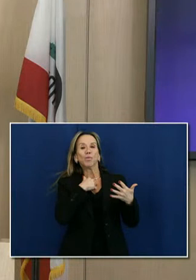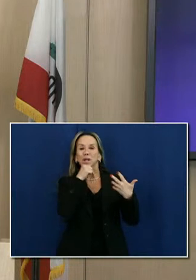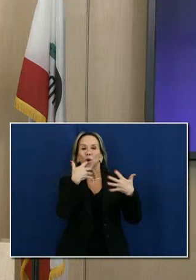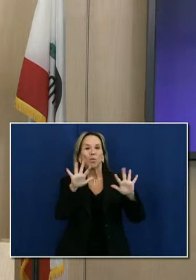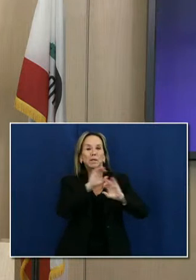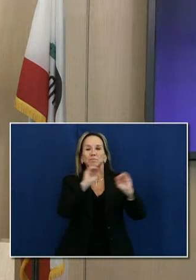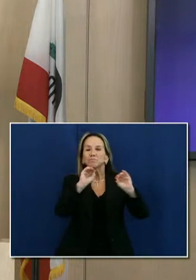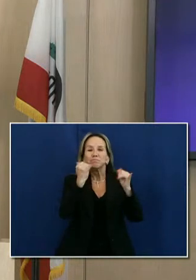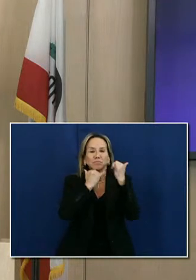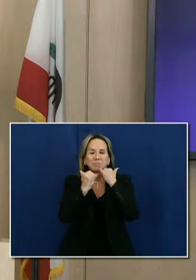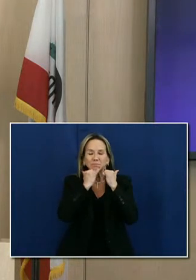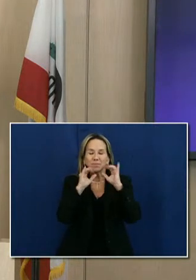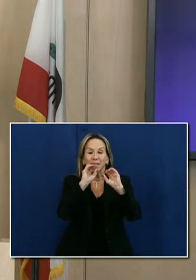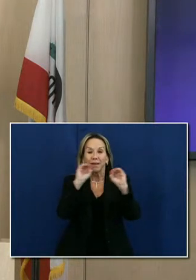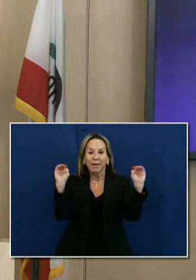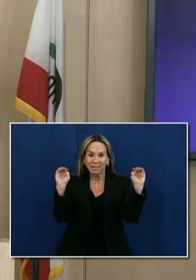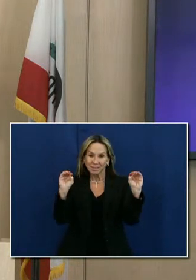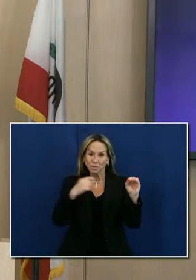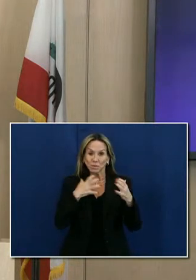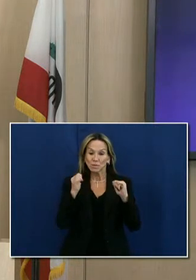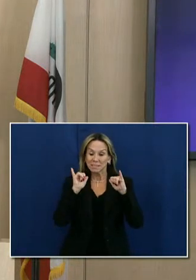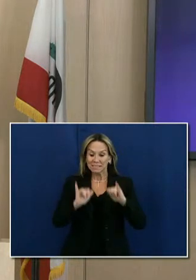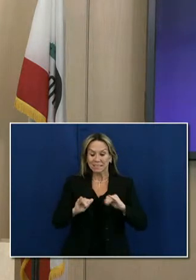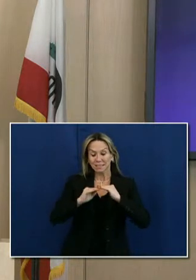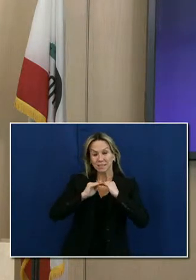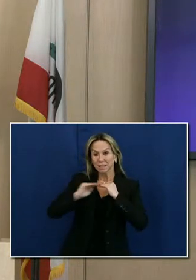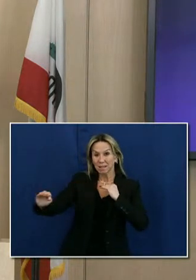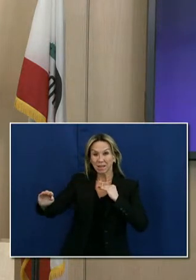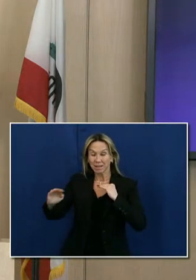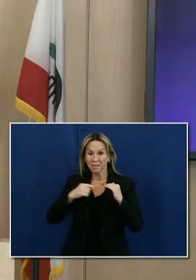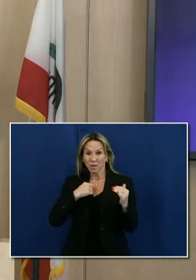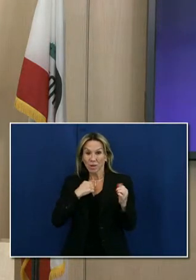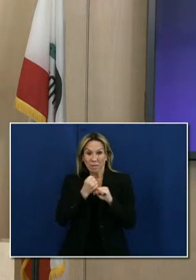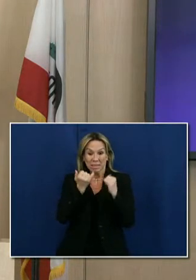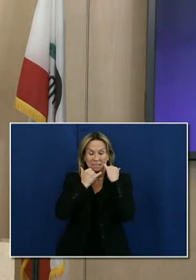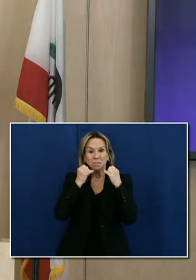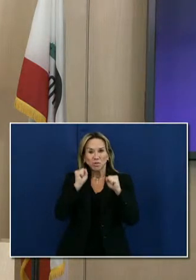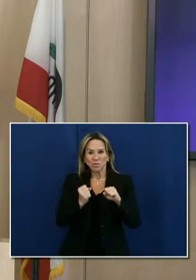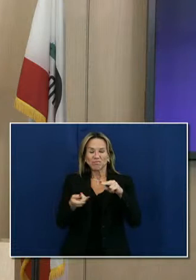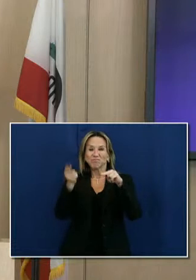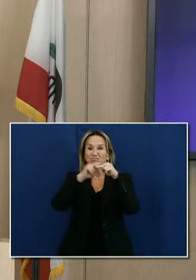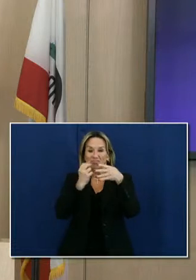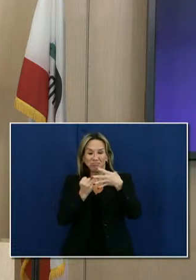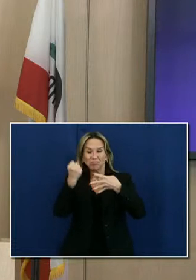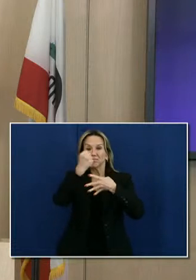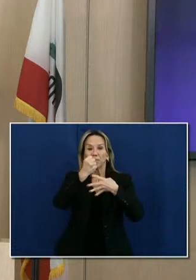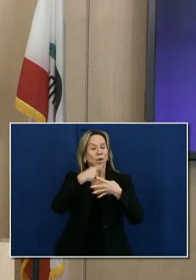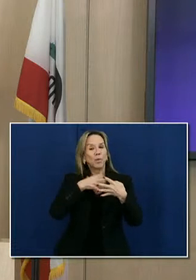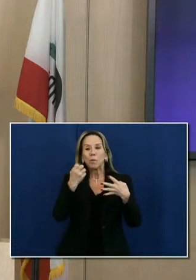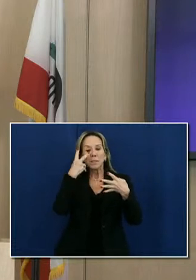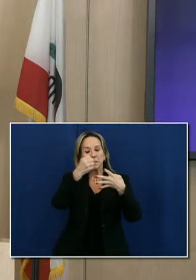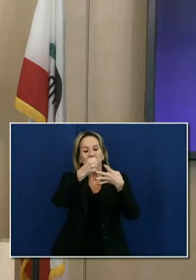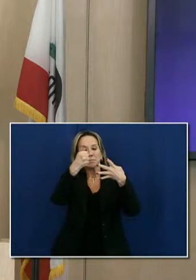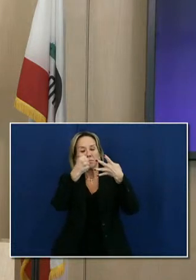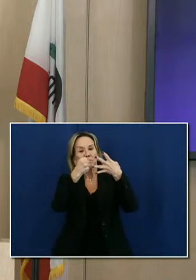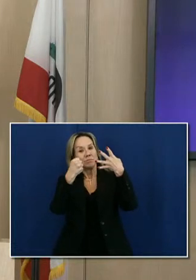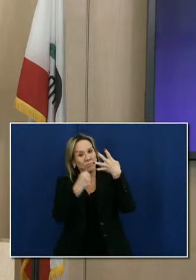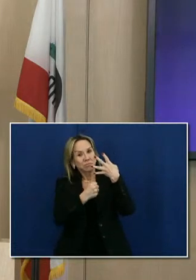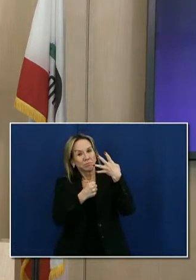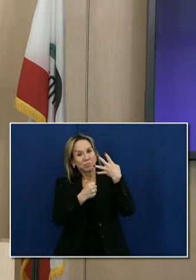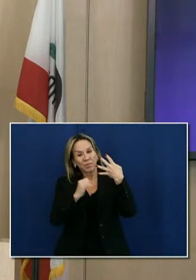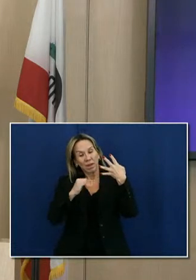for error with where we are. We would like to see our numbers descend. We have seen other large urban